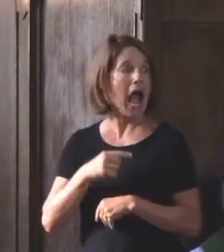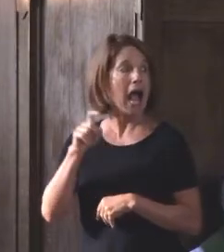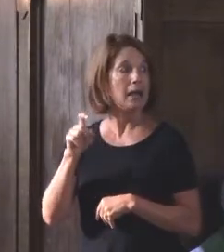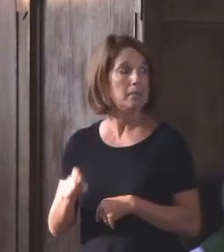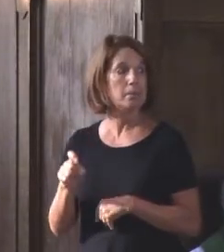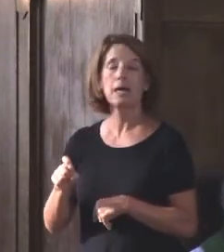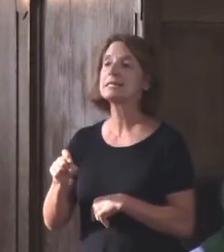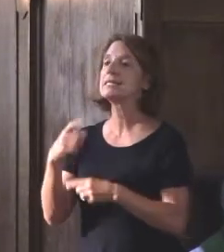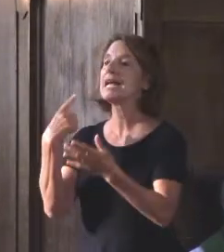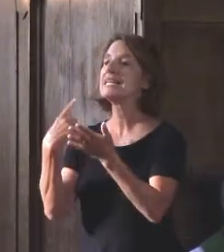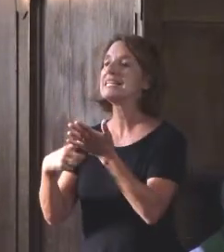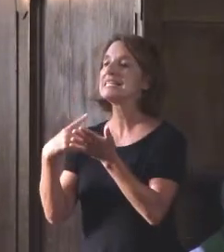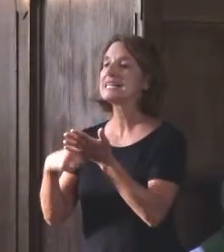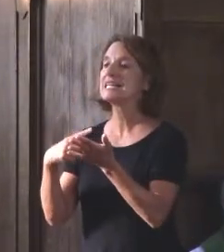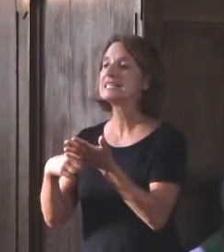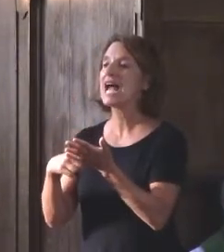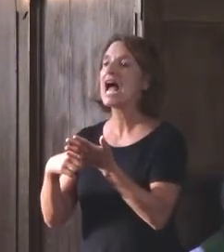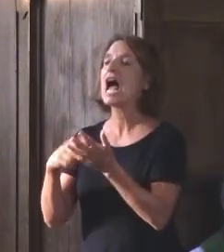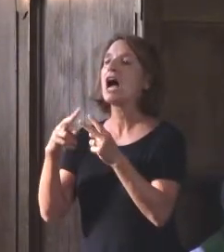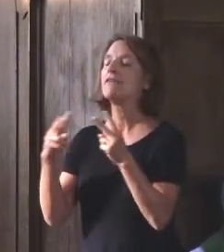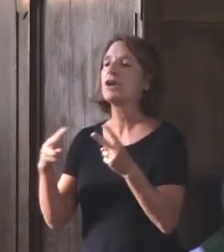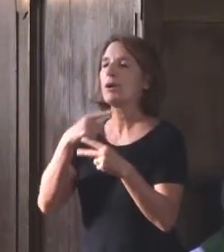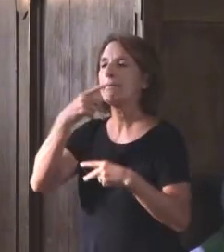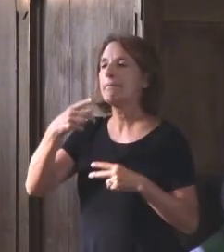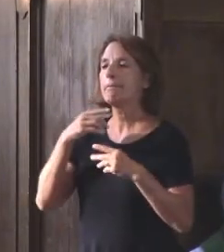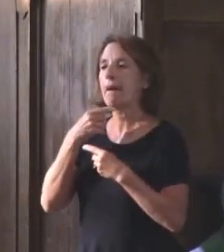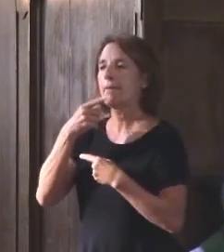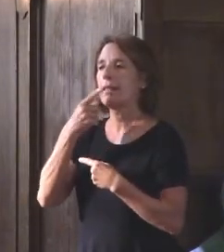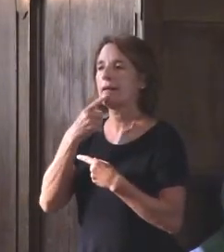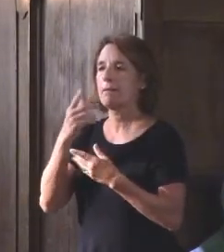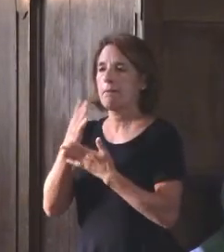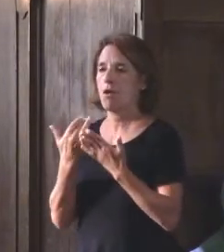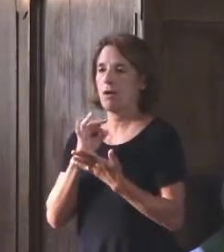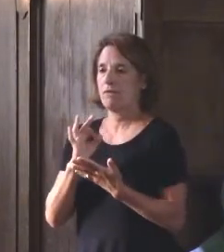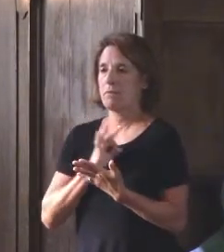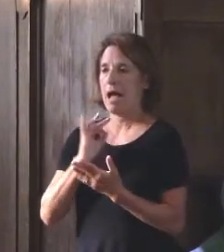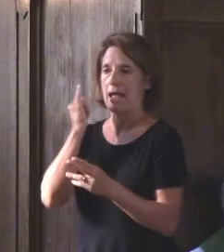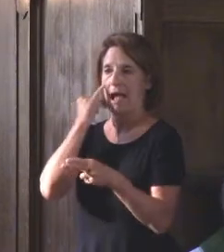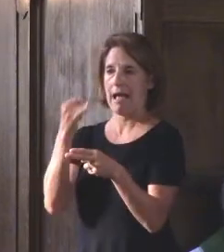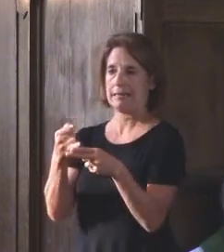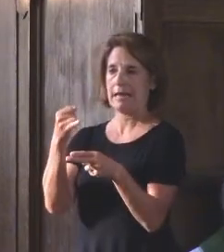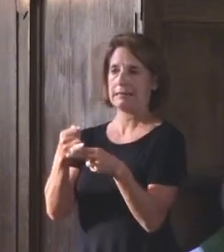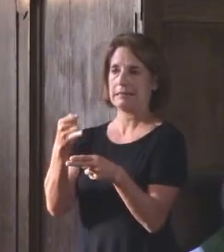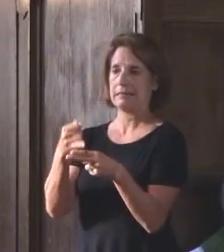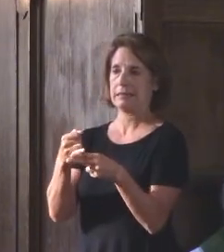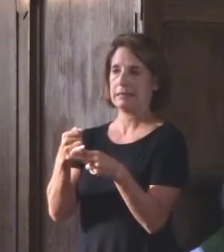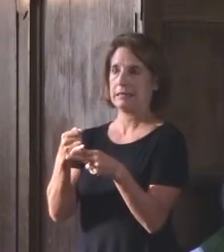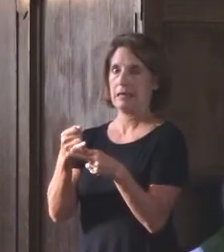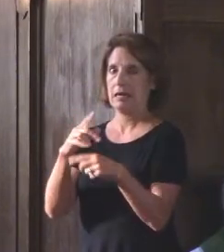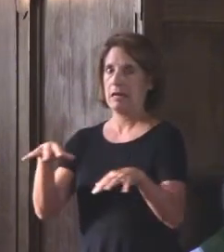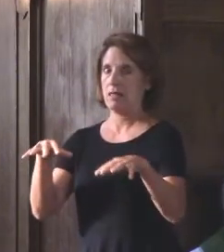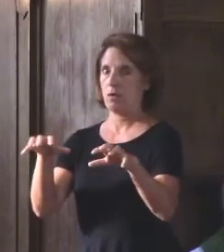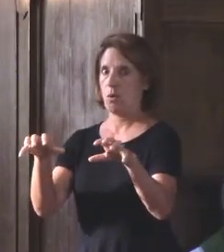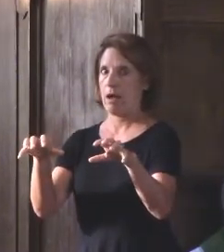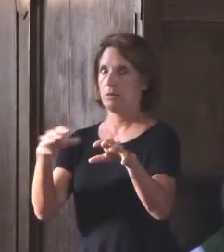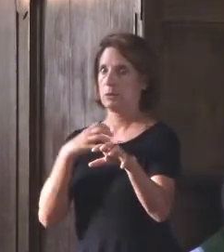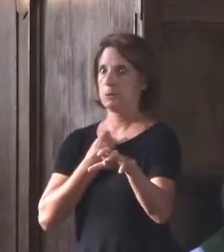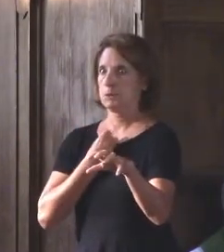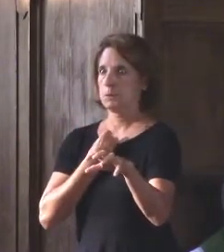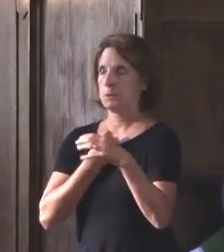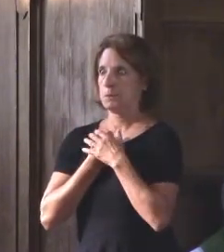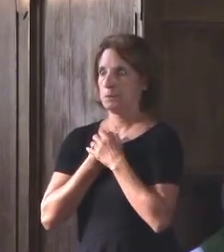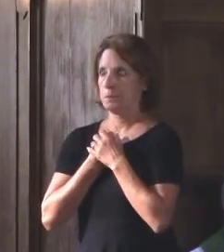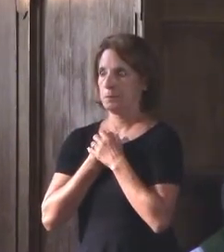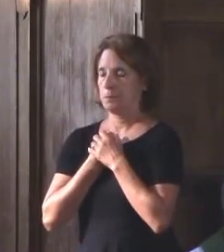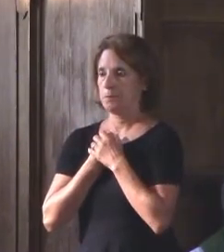a very public part of my identity." The crowd drew in its breath, fearing the worst.